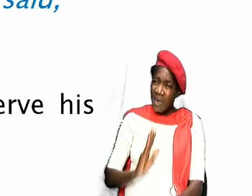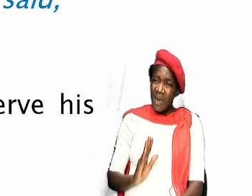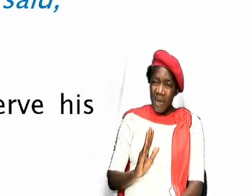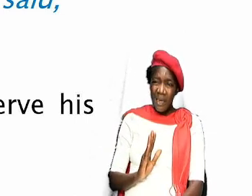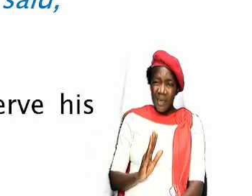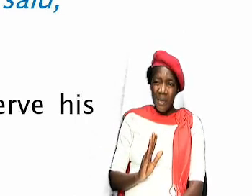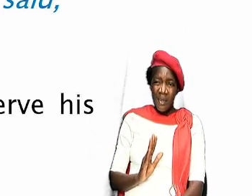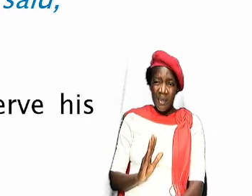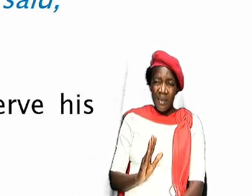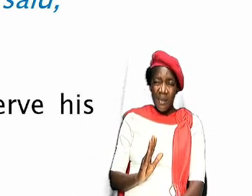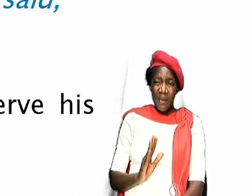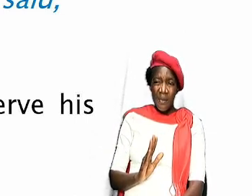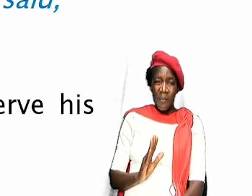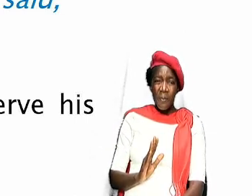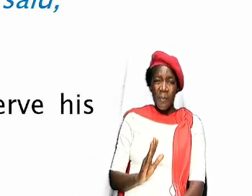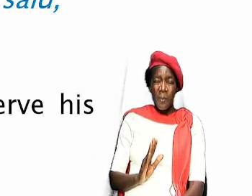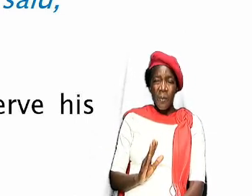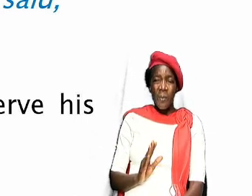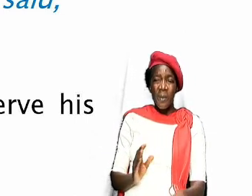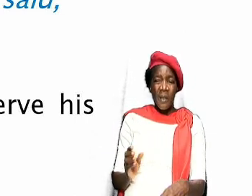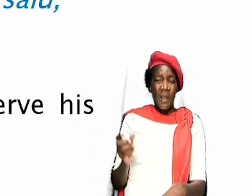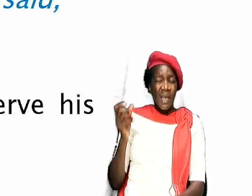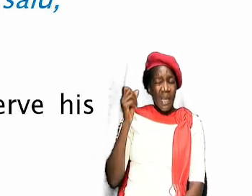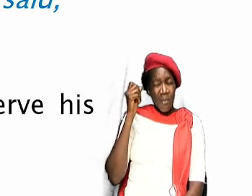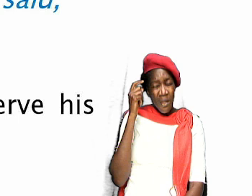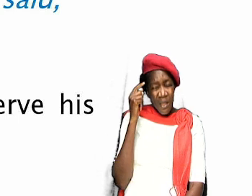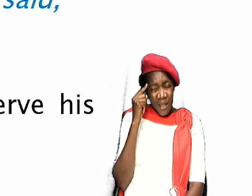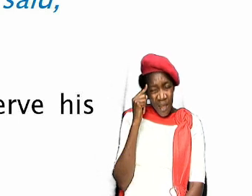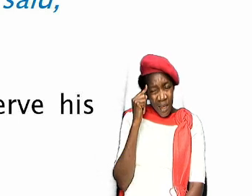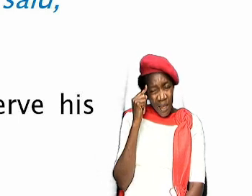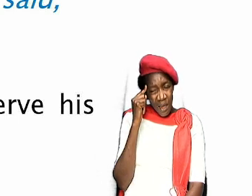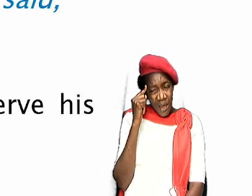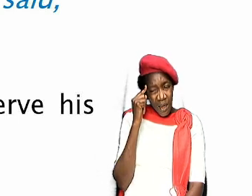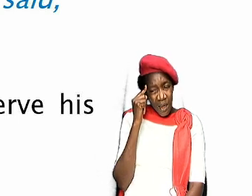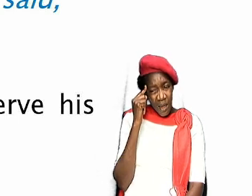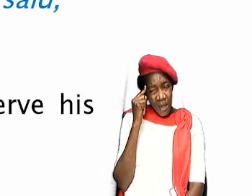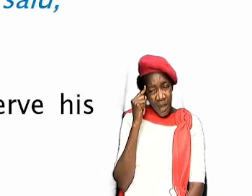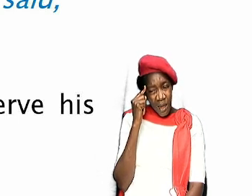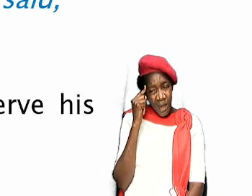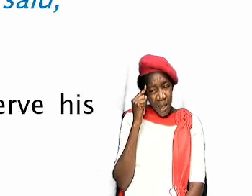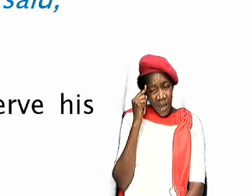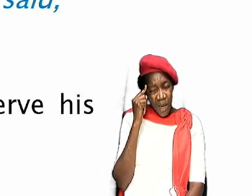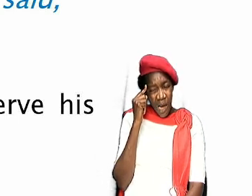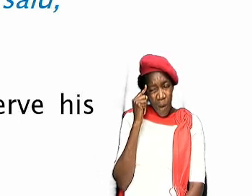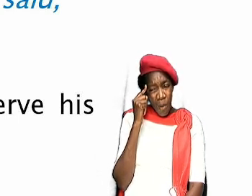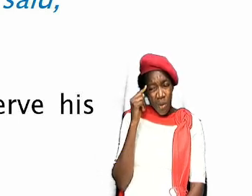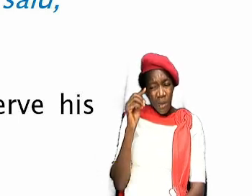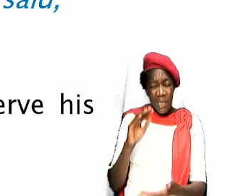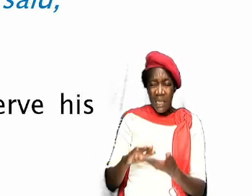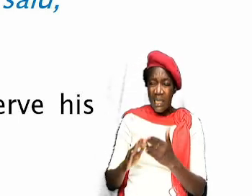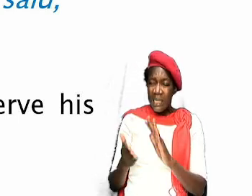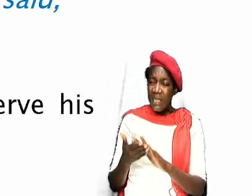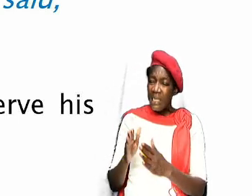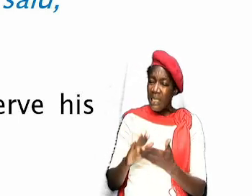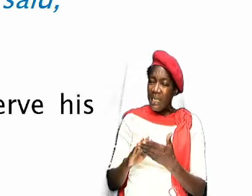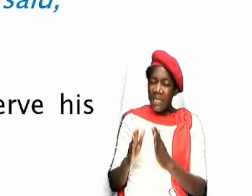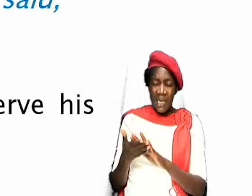concerned for the welfare of the city than for himself.